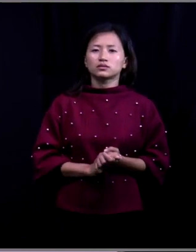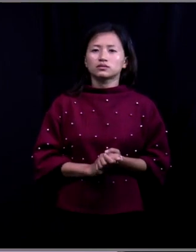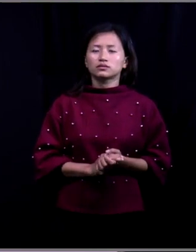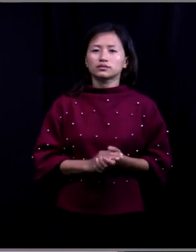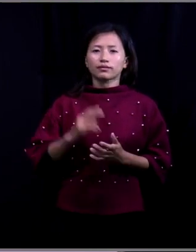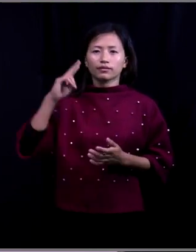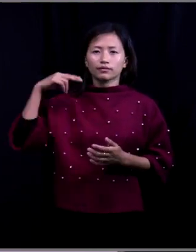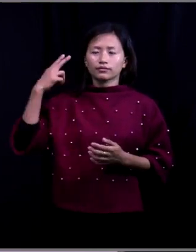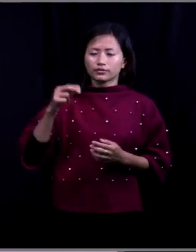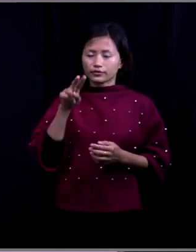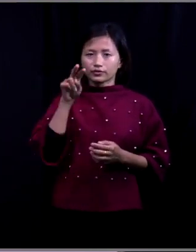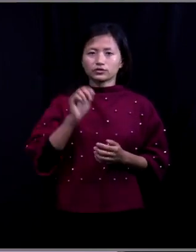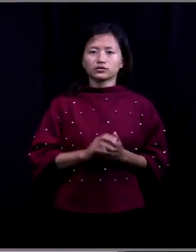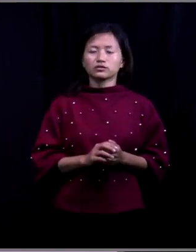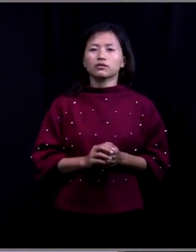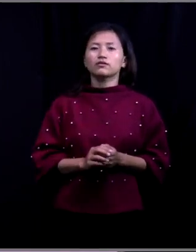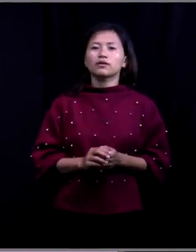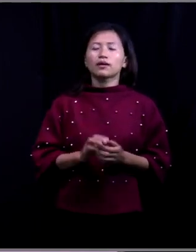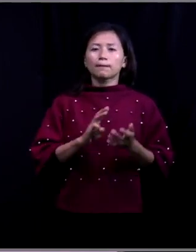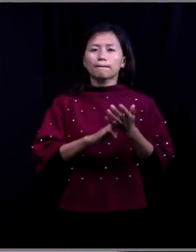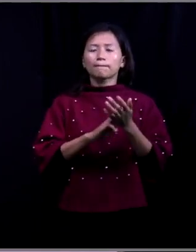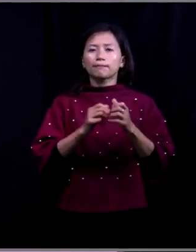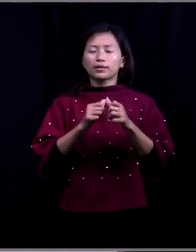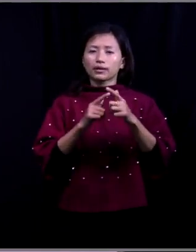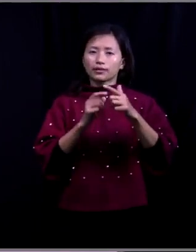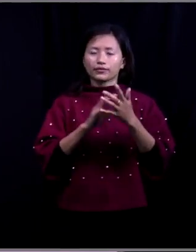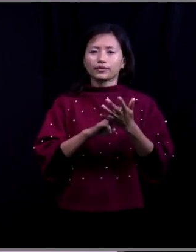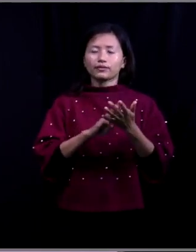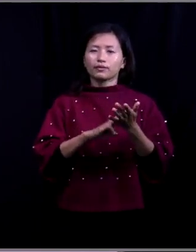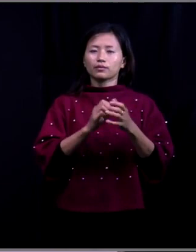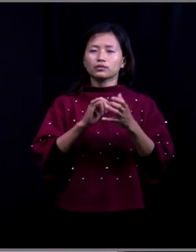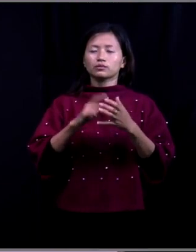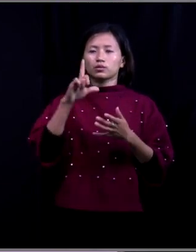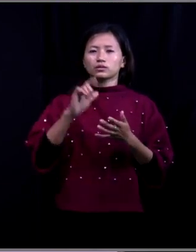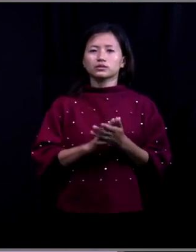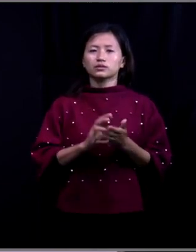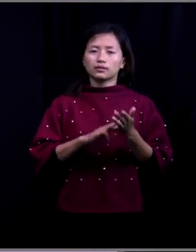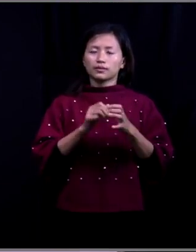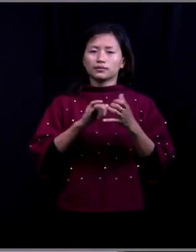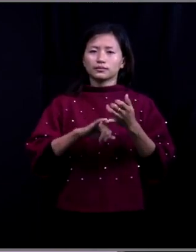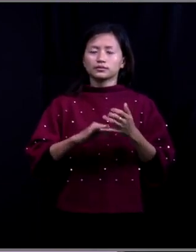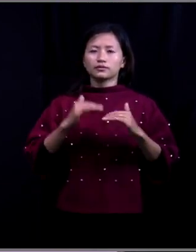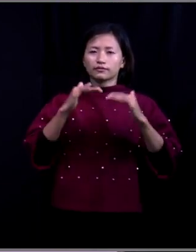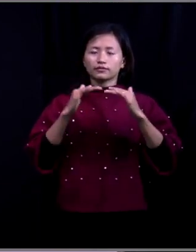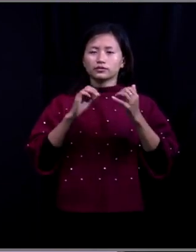in our definition of atomic mass and molecular mass, we use average masses.